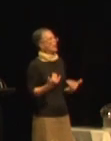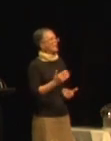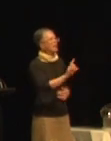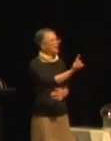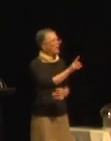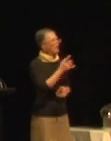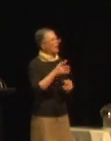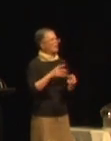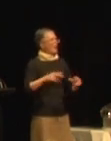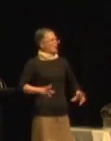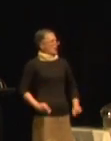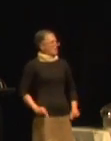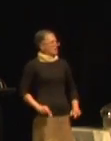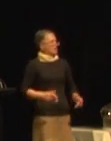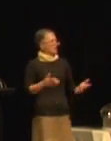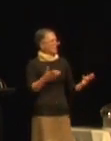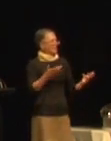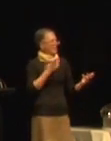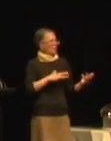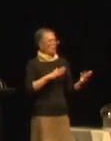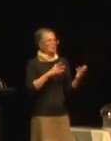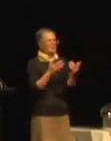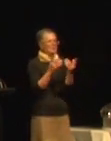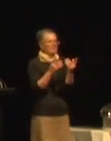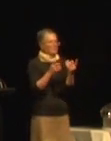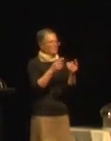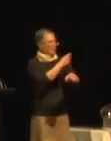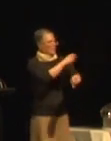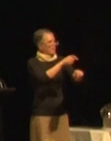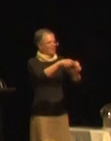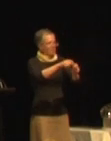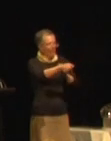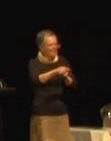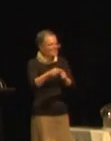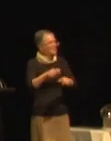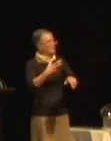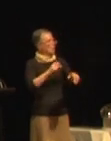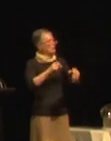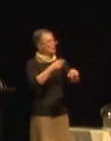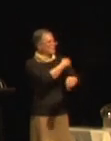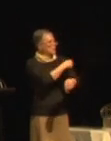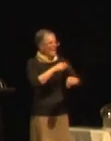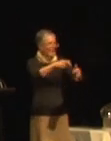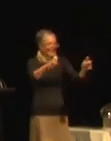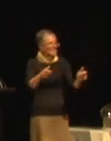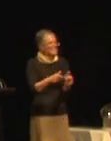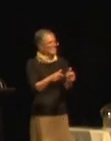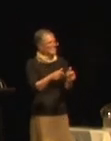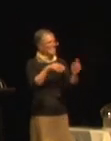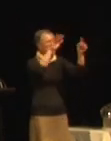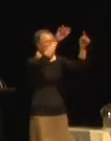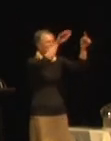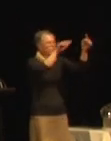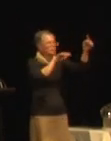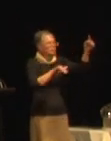baby blankets and things like that. They raised about $700,000 or $800,000 in a week to give directly to people in the community from that.